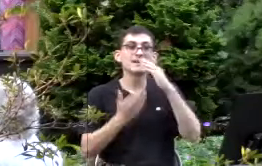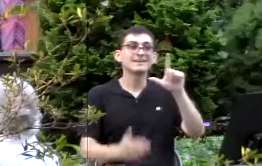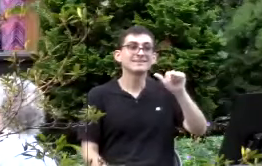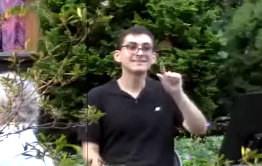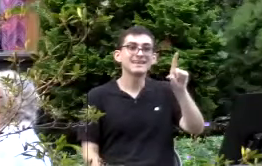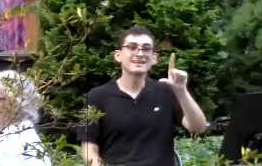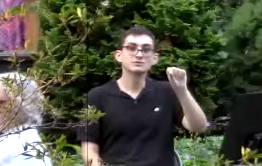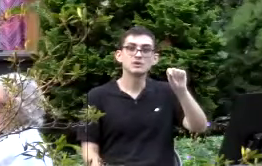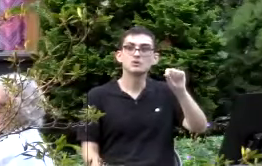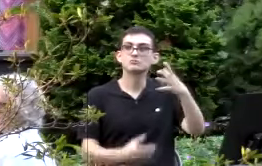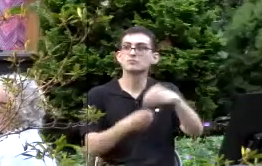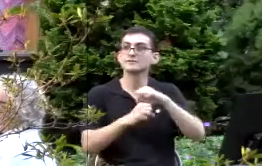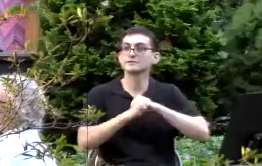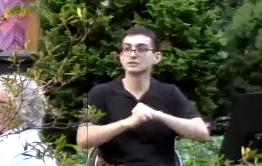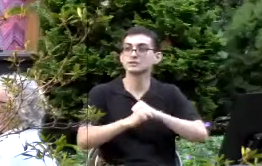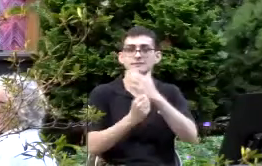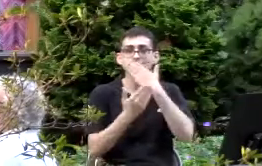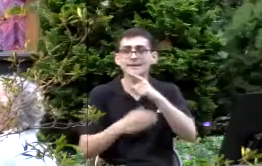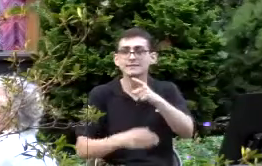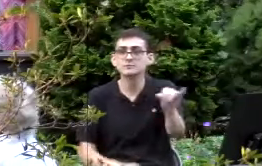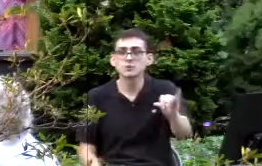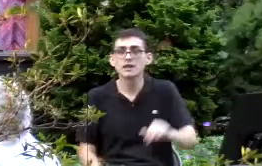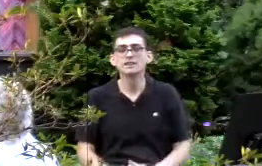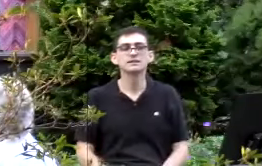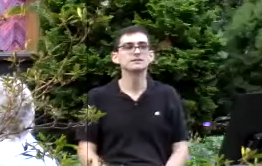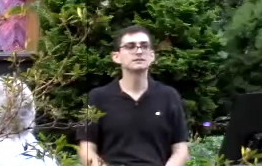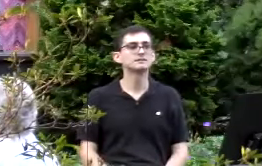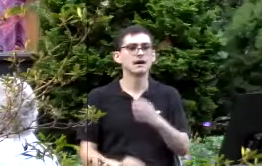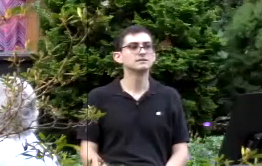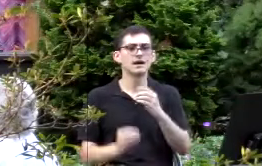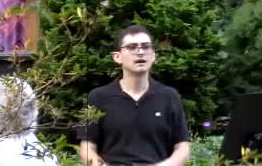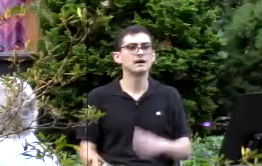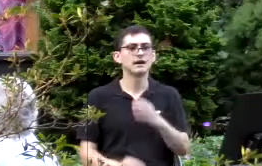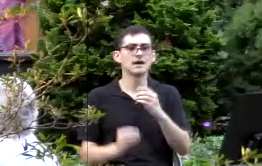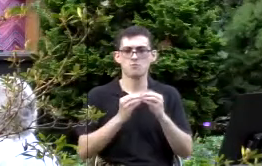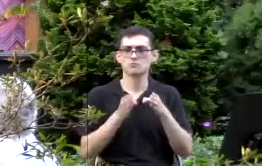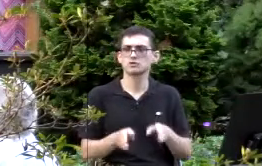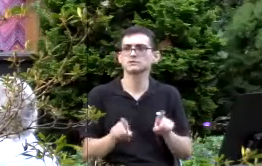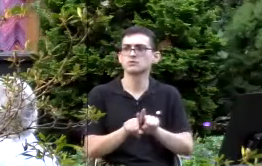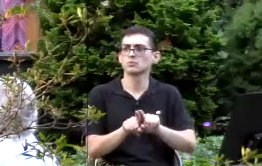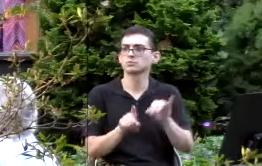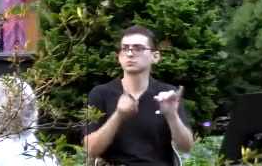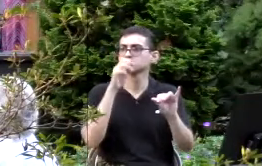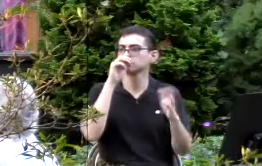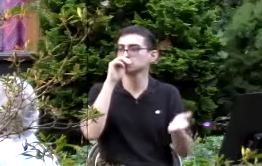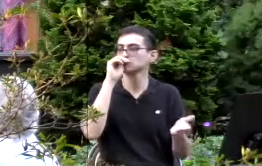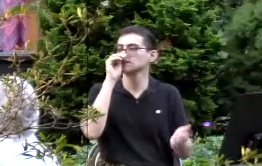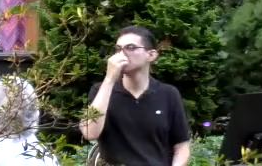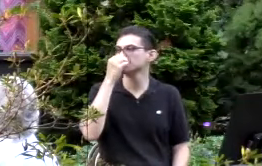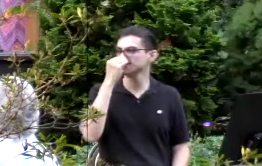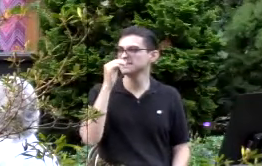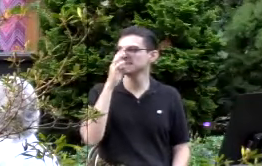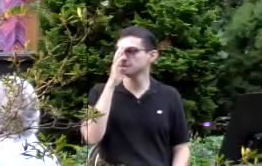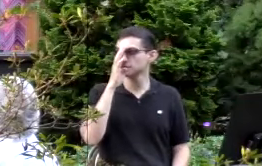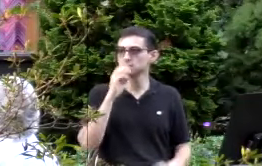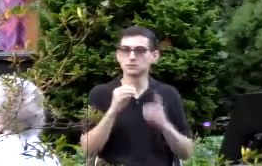sure you thank him as well. And I think there is somebody else is also here tonight. Grita? No, I think there's somebody